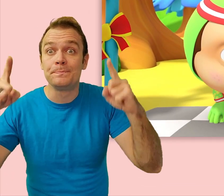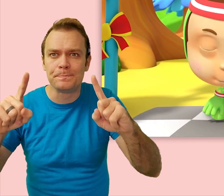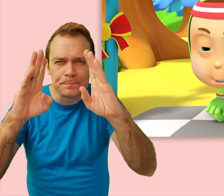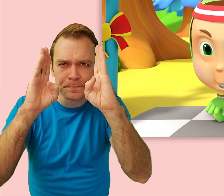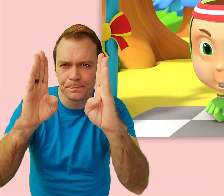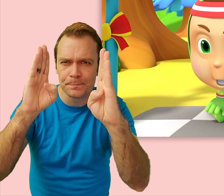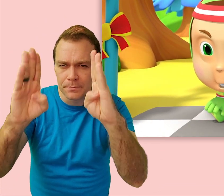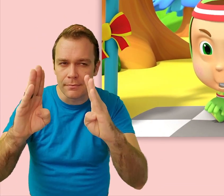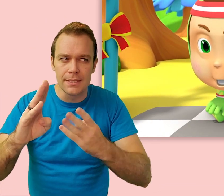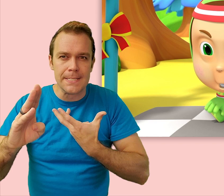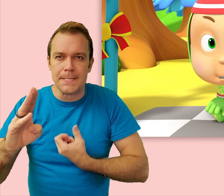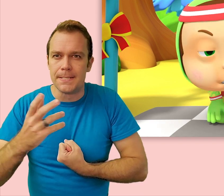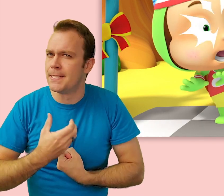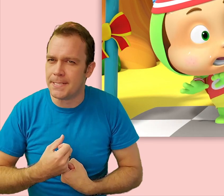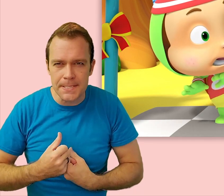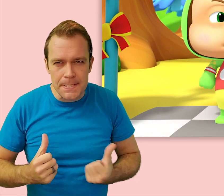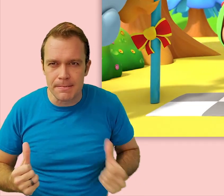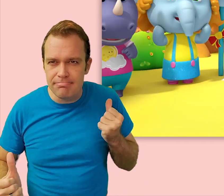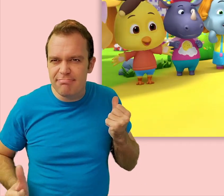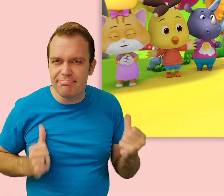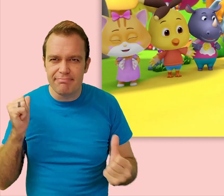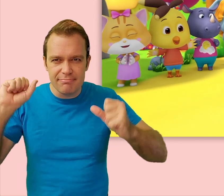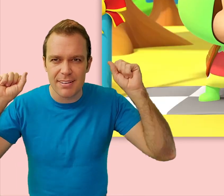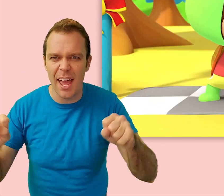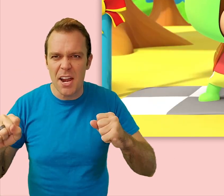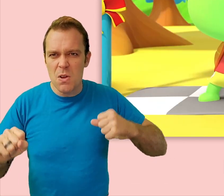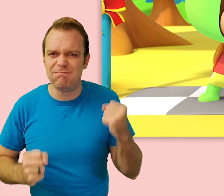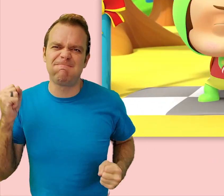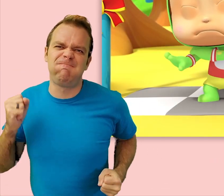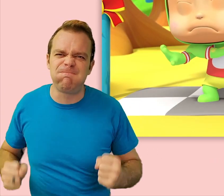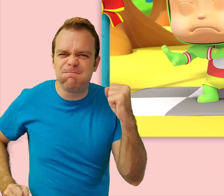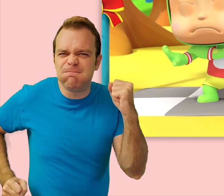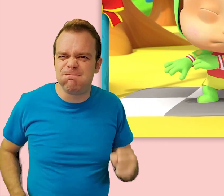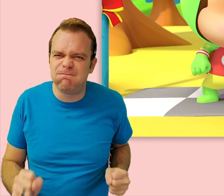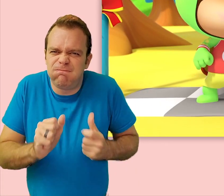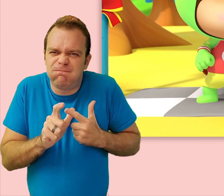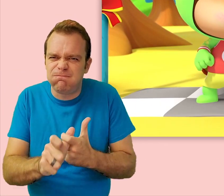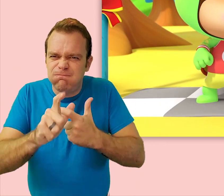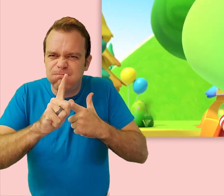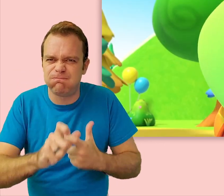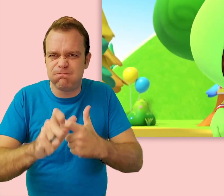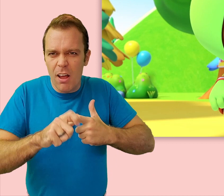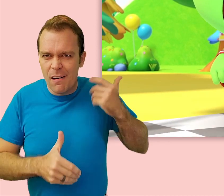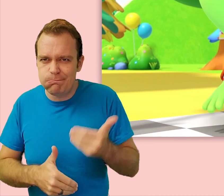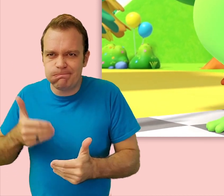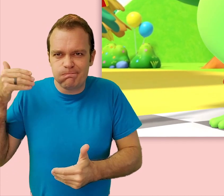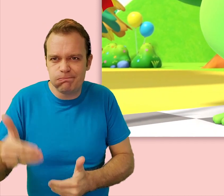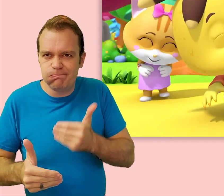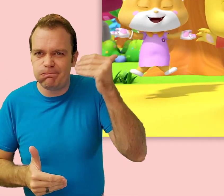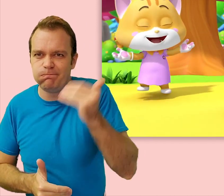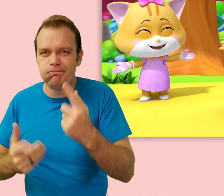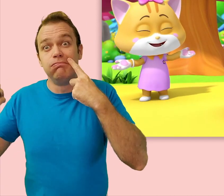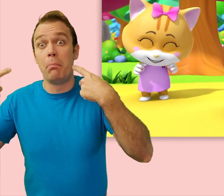Keep your focus, don't hold back. You can do it just like that. Huff and puff and keep your pace. Slow and steady wins